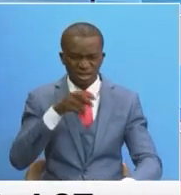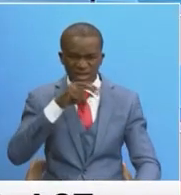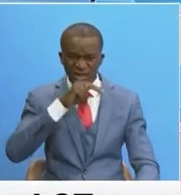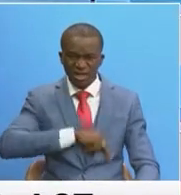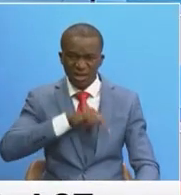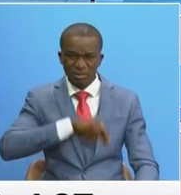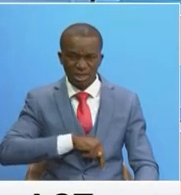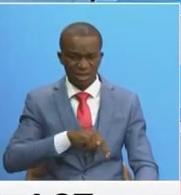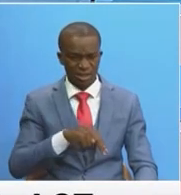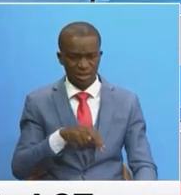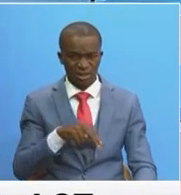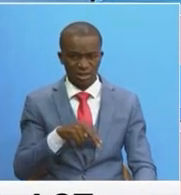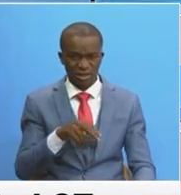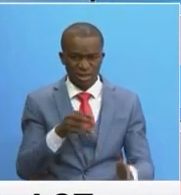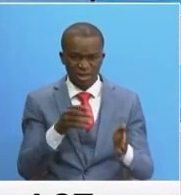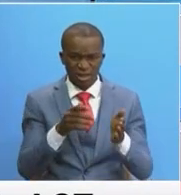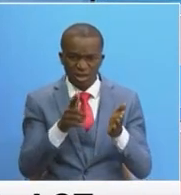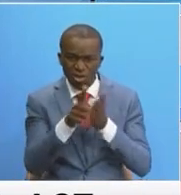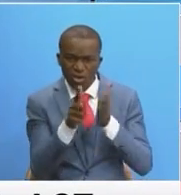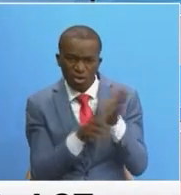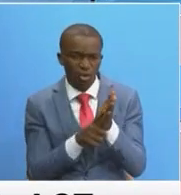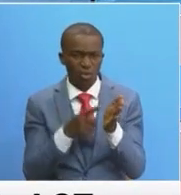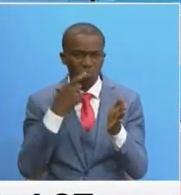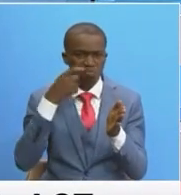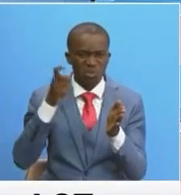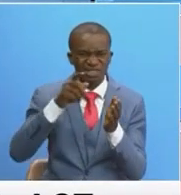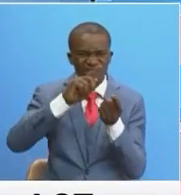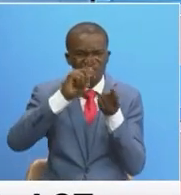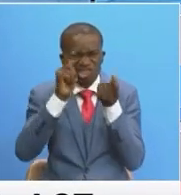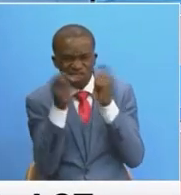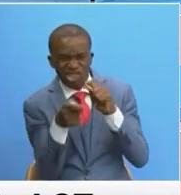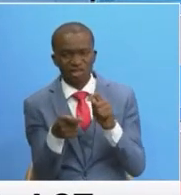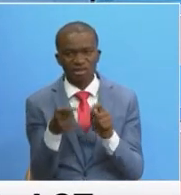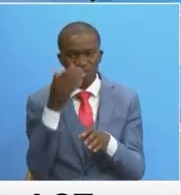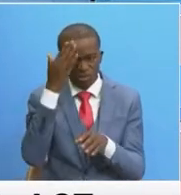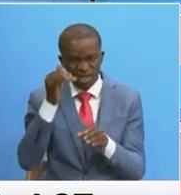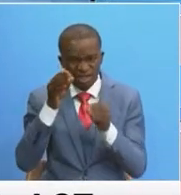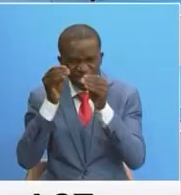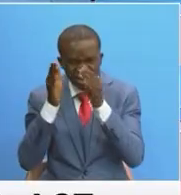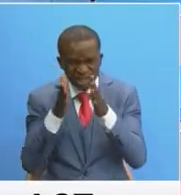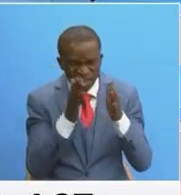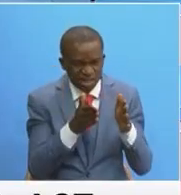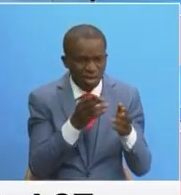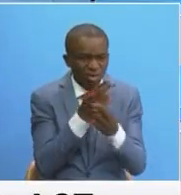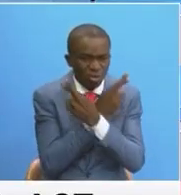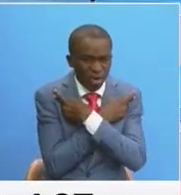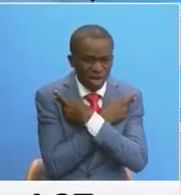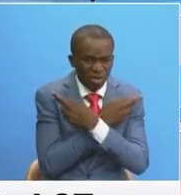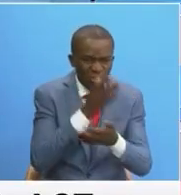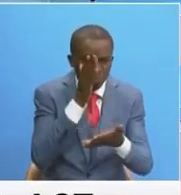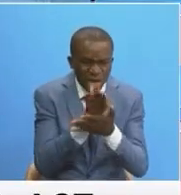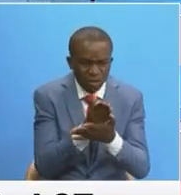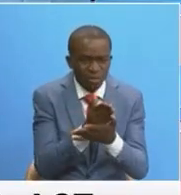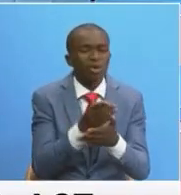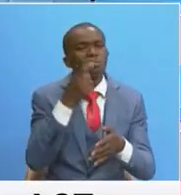be addressed in order to strengthen the new social contract between teachers and government. More in the following report